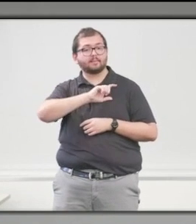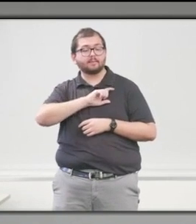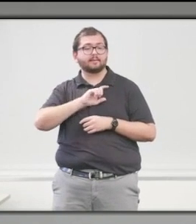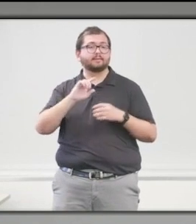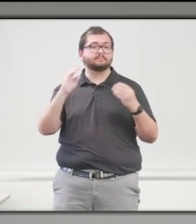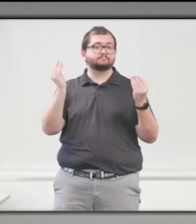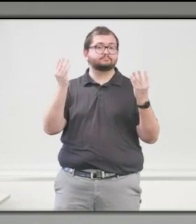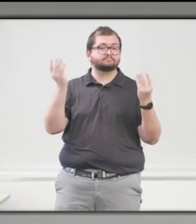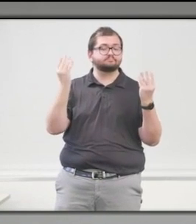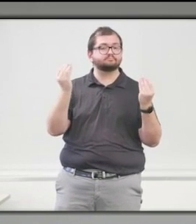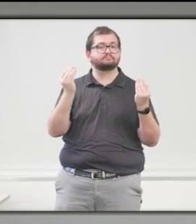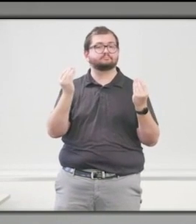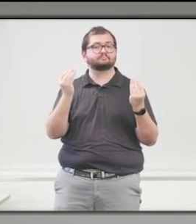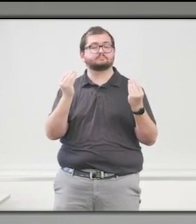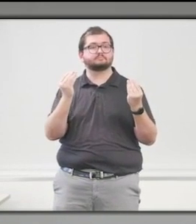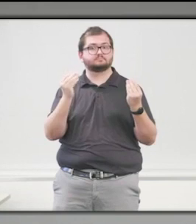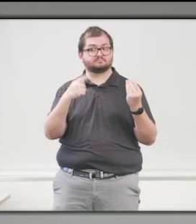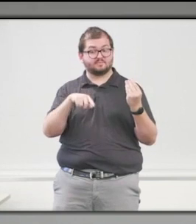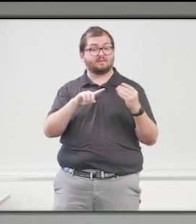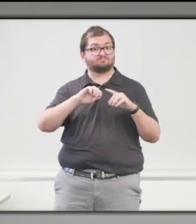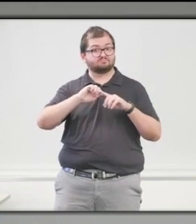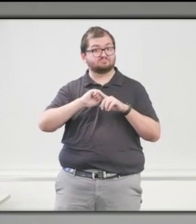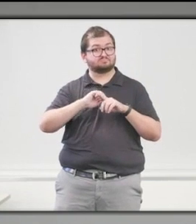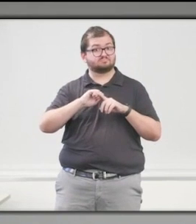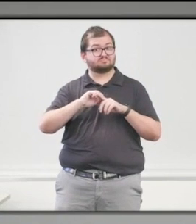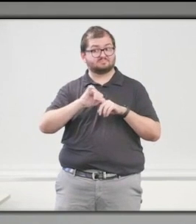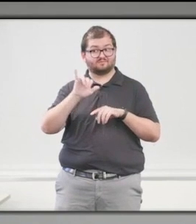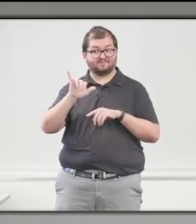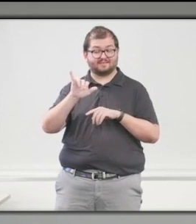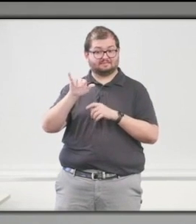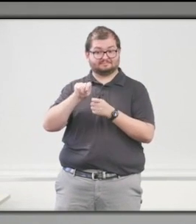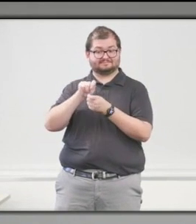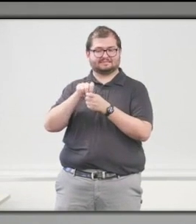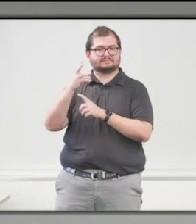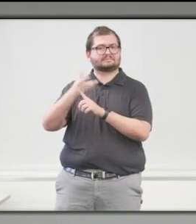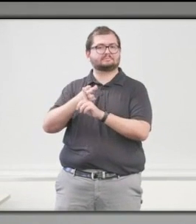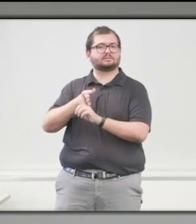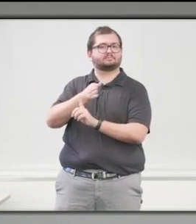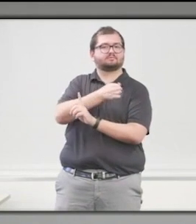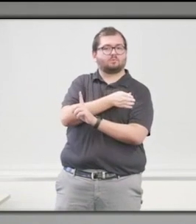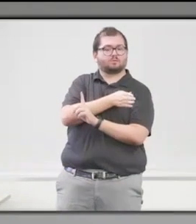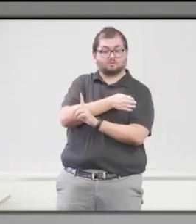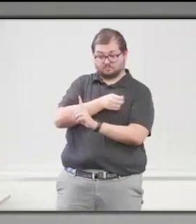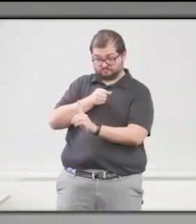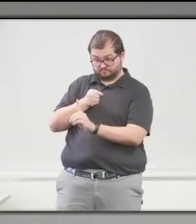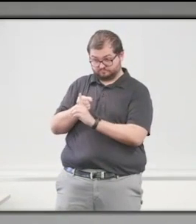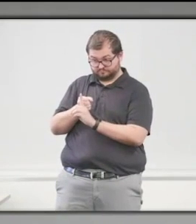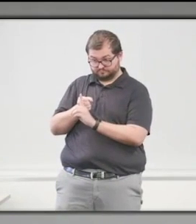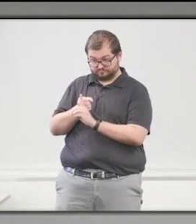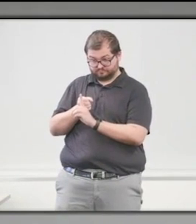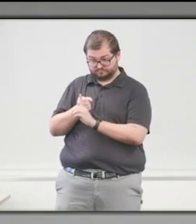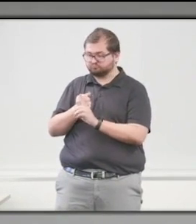everything, they actually practiced for that type of scenario like 6 months before it came out. And then when it happened, they were all